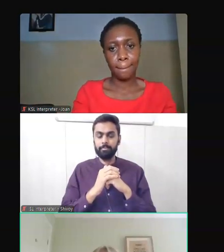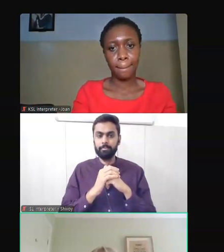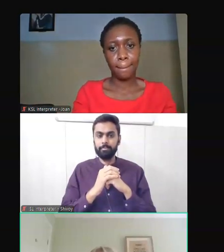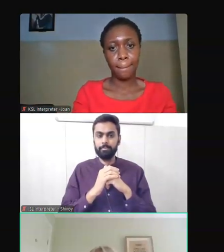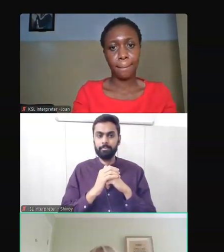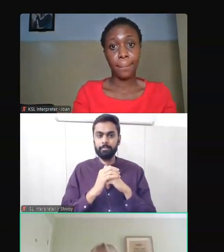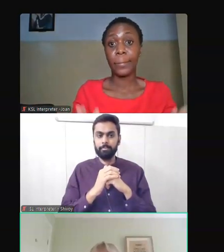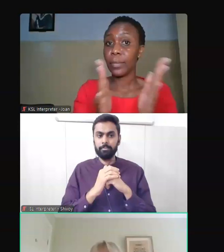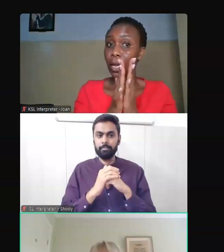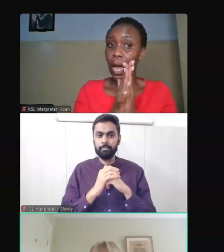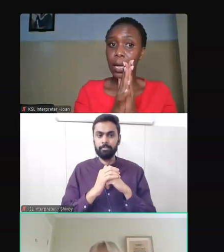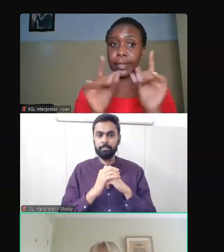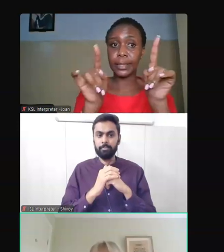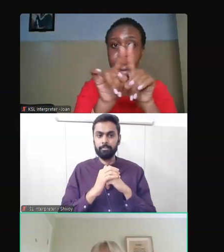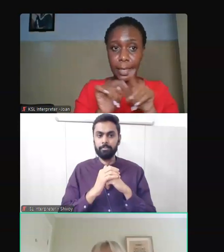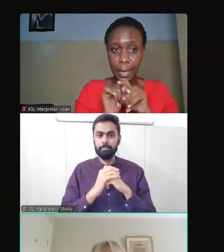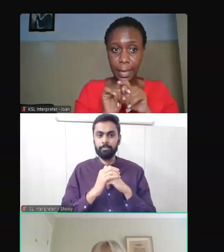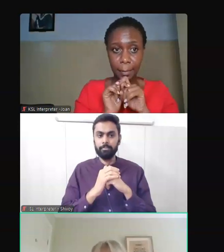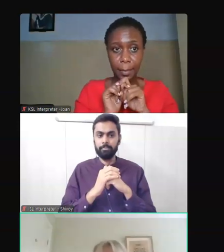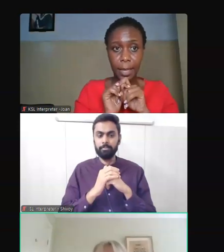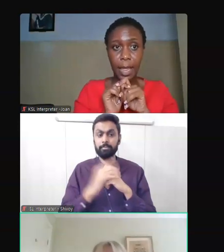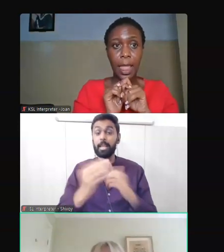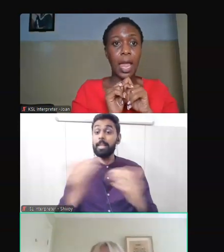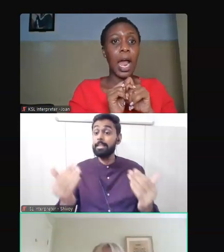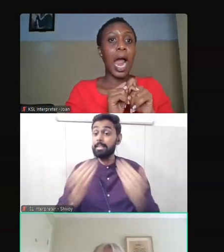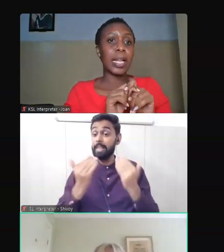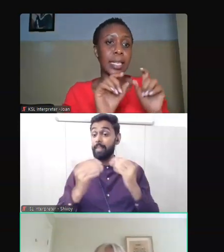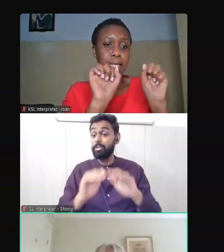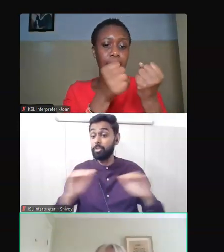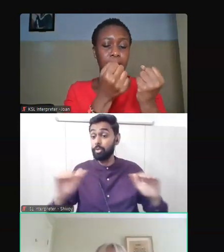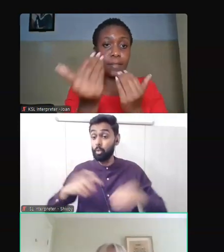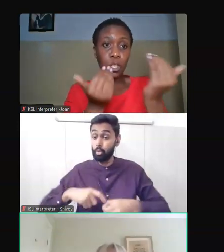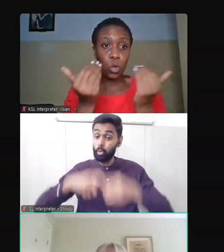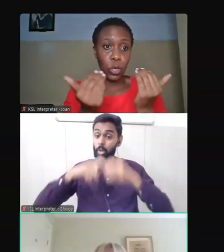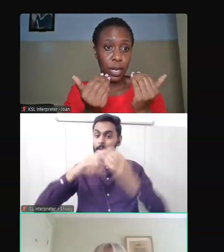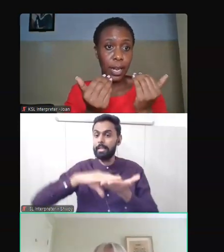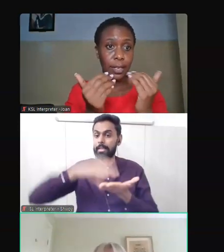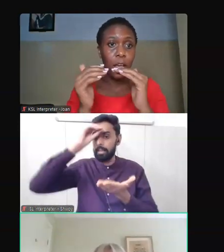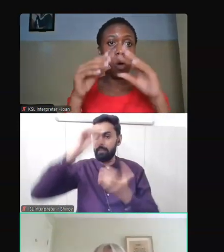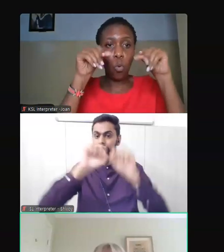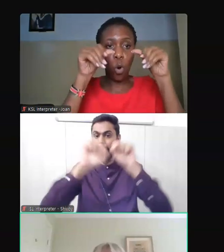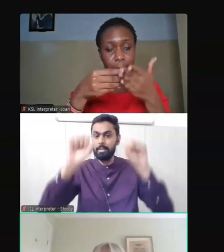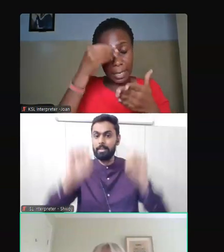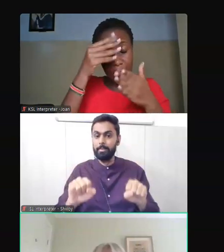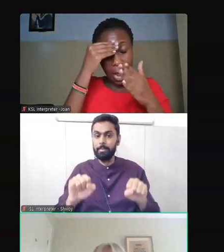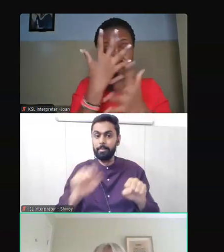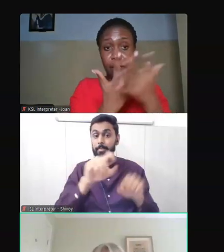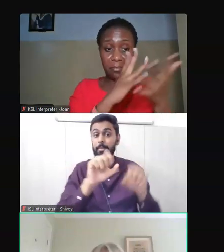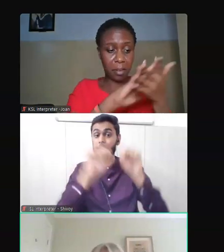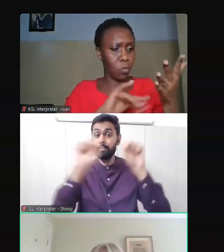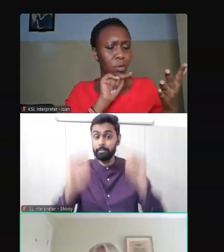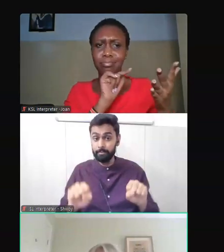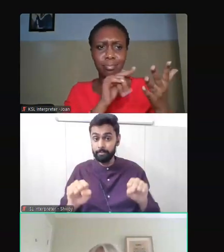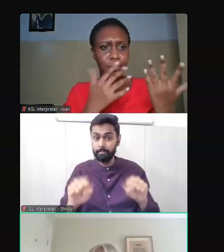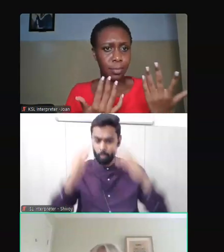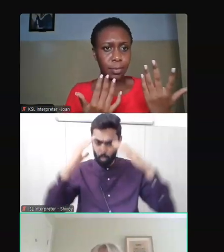And so let's frame it in terms of Save the Children's quality learning framework. So we know that this framework has an